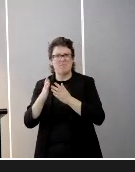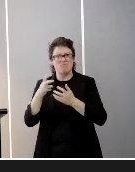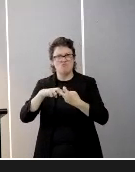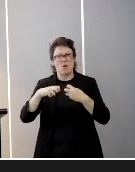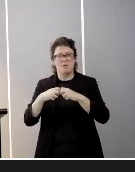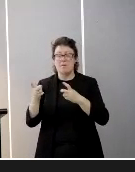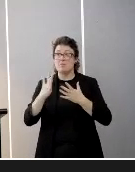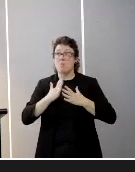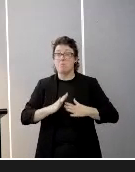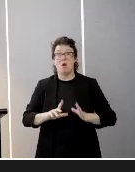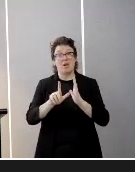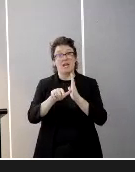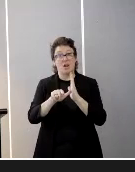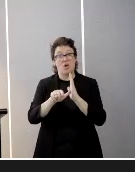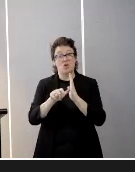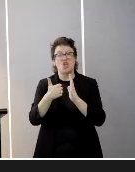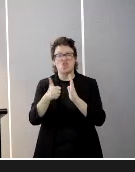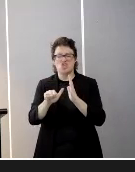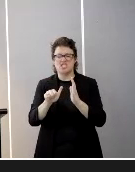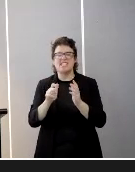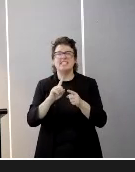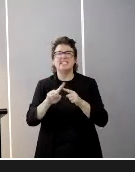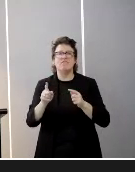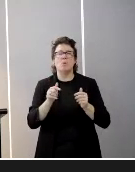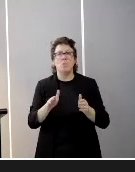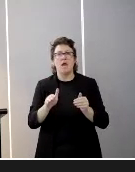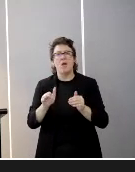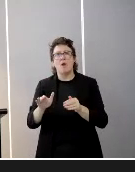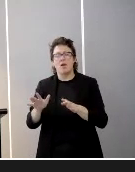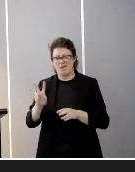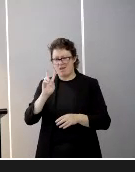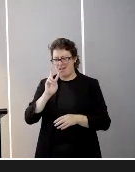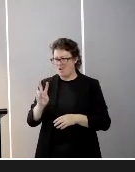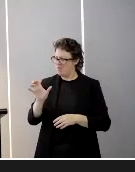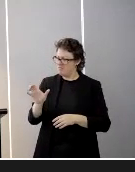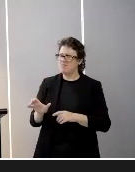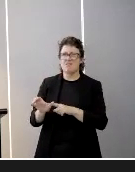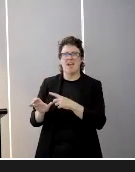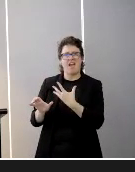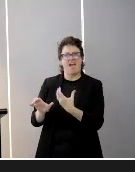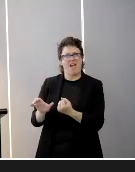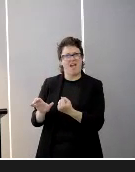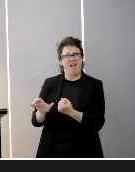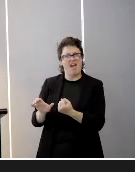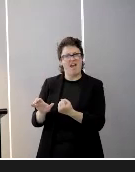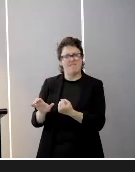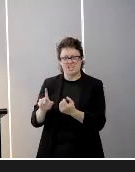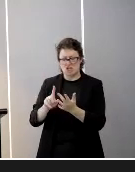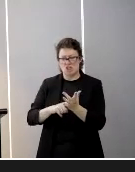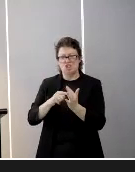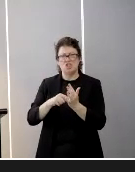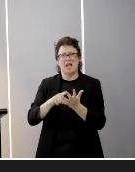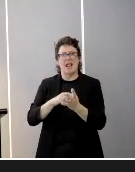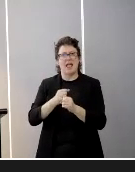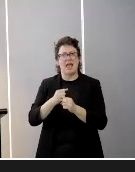clocks using different techniques, it kind of looks like they're jet lagged. So they're living in one time zone, but their brain and